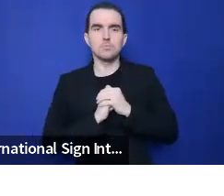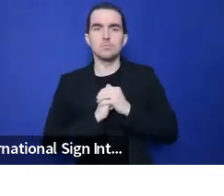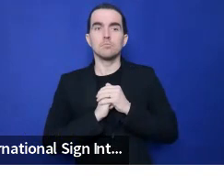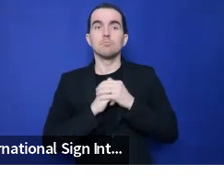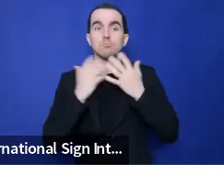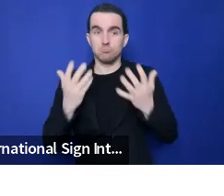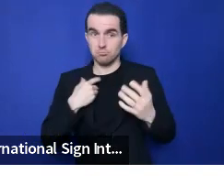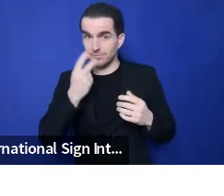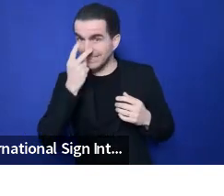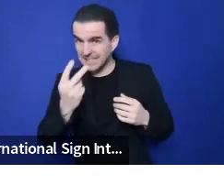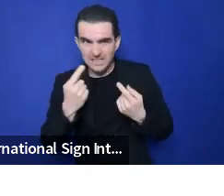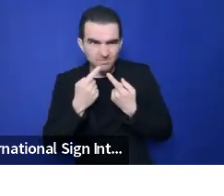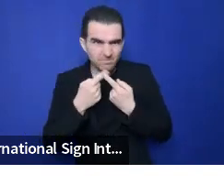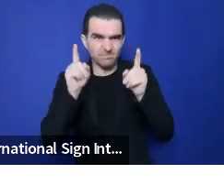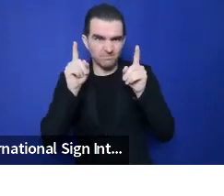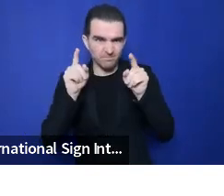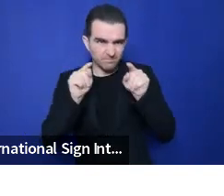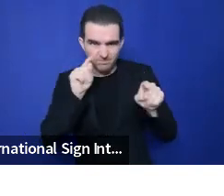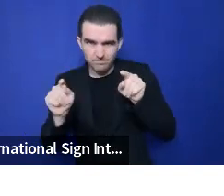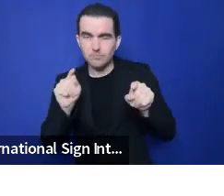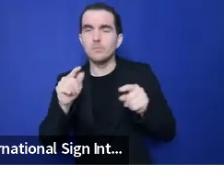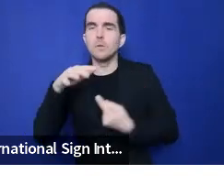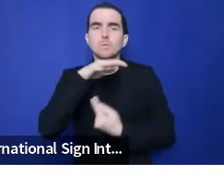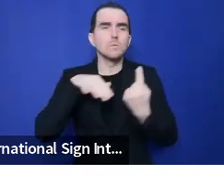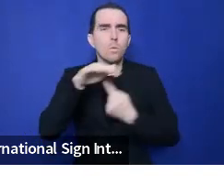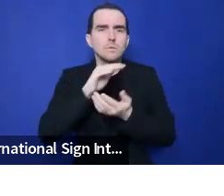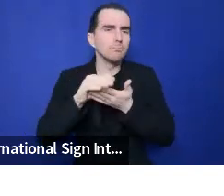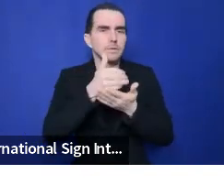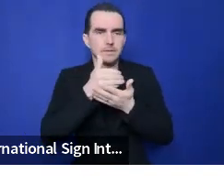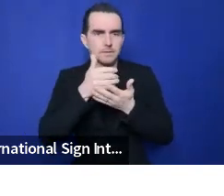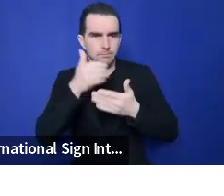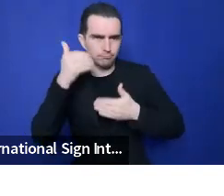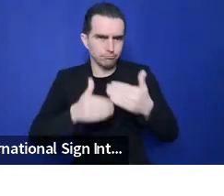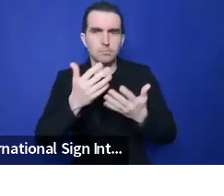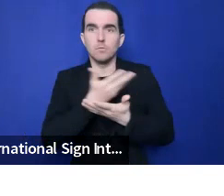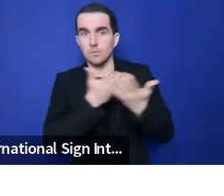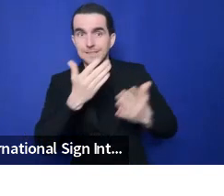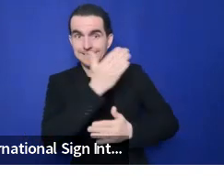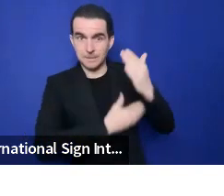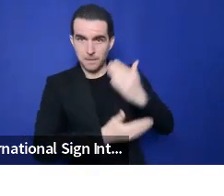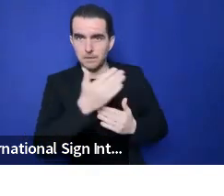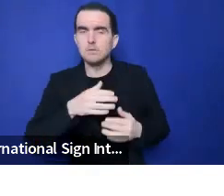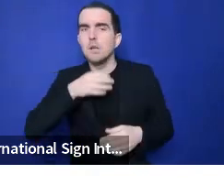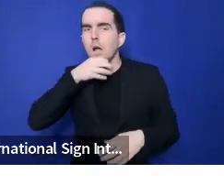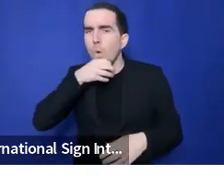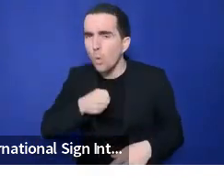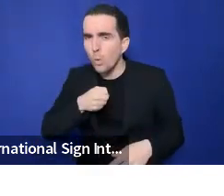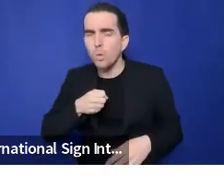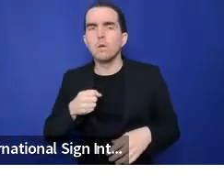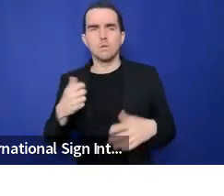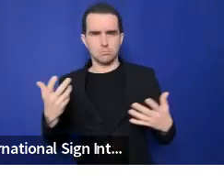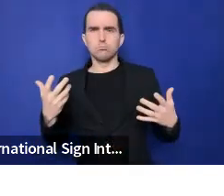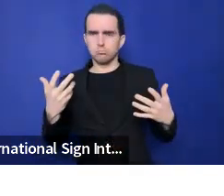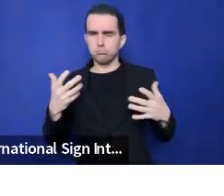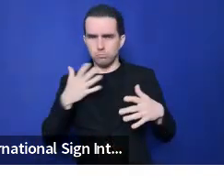and provides universal entitlements across its population, which is a wonderful thing and has rightly been identified